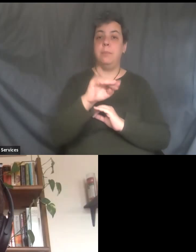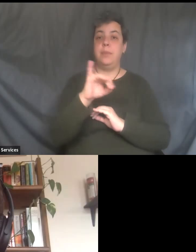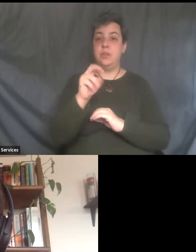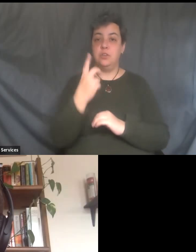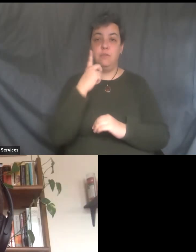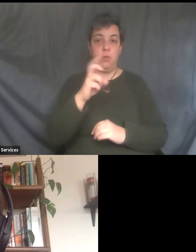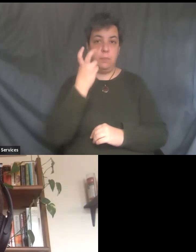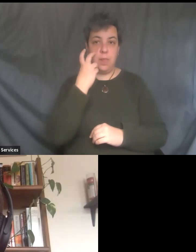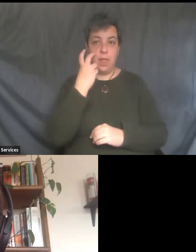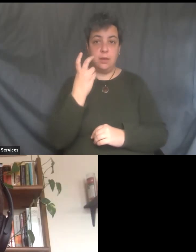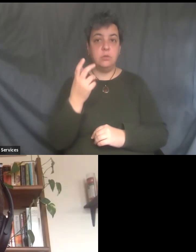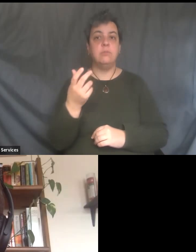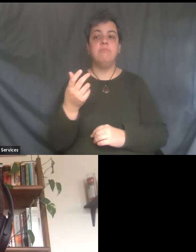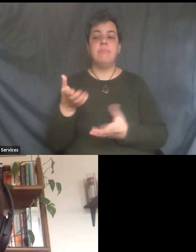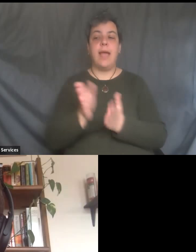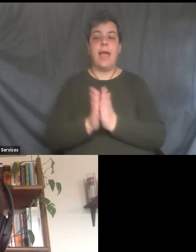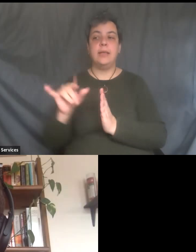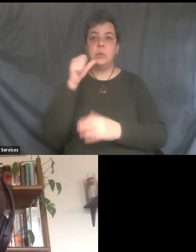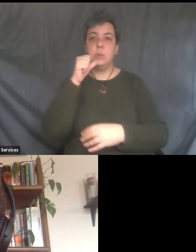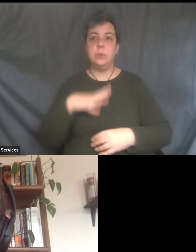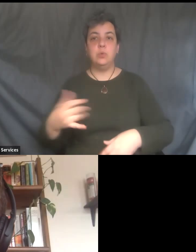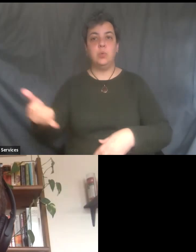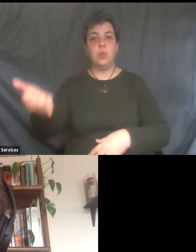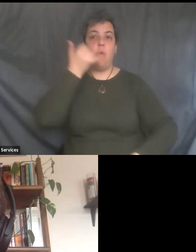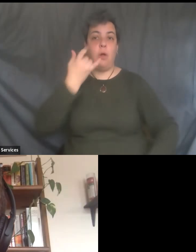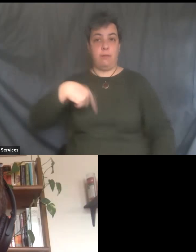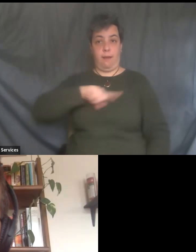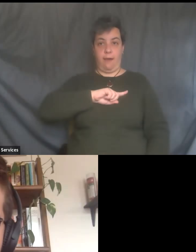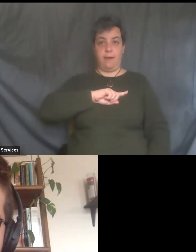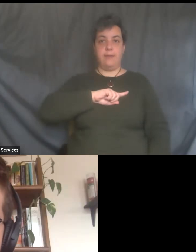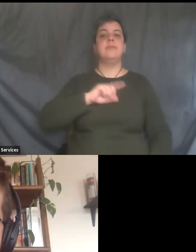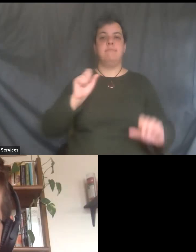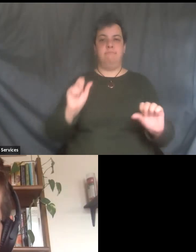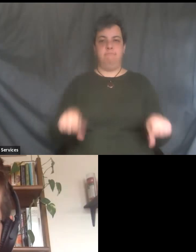Jason, what's the phone number, Jason? Would you mind plugging that in?